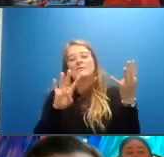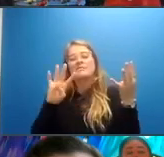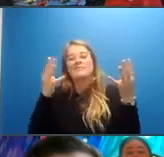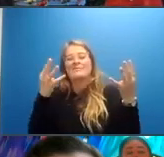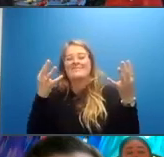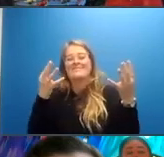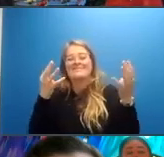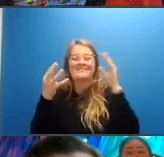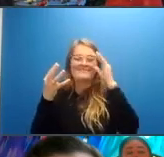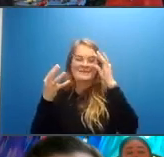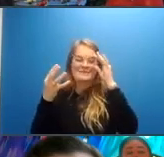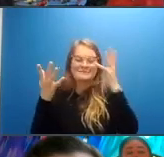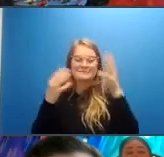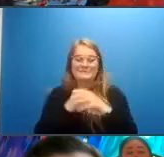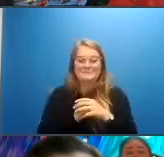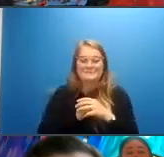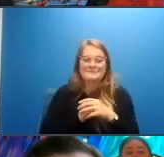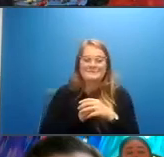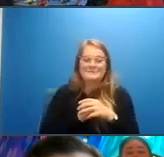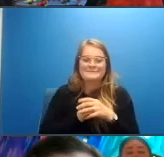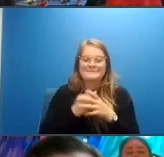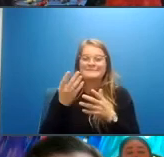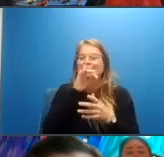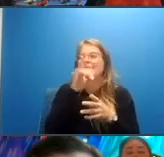to the